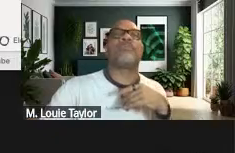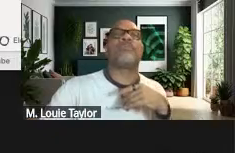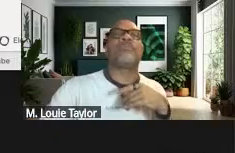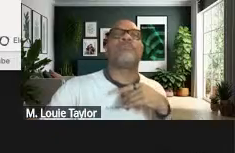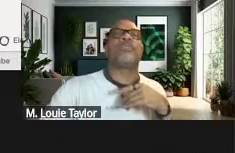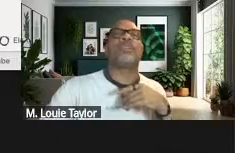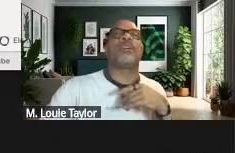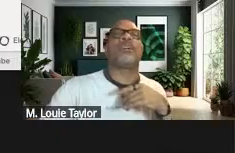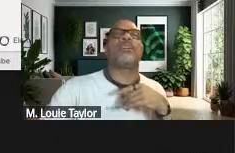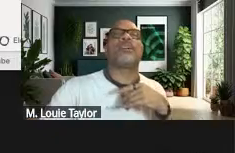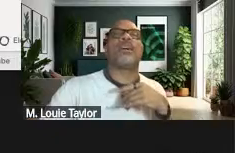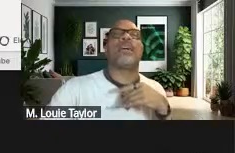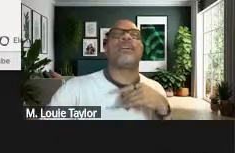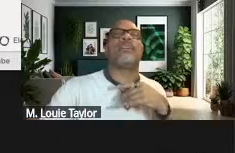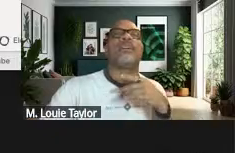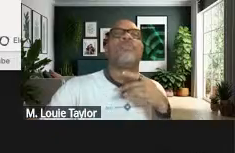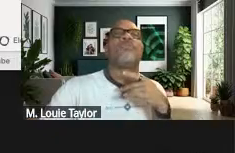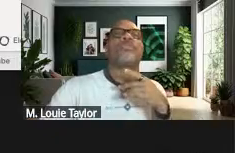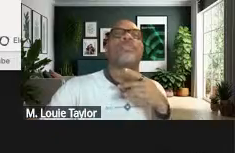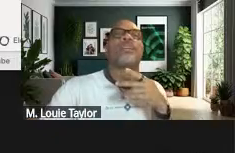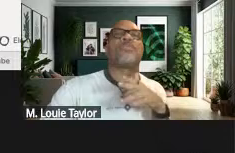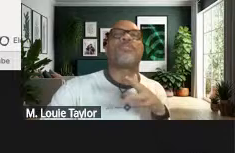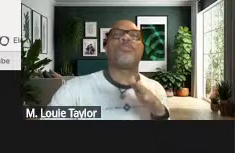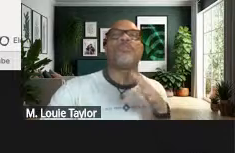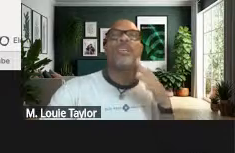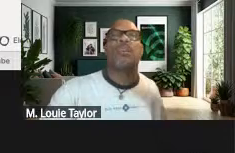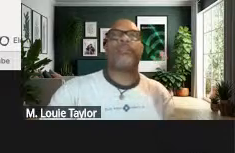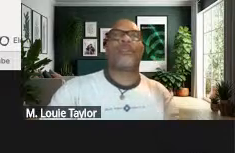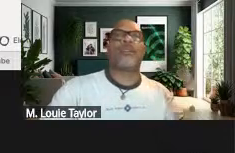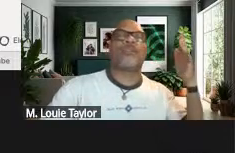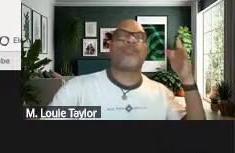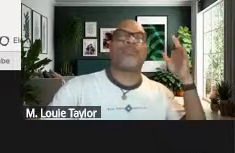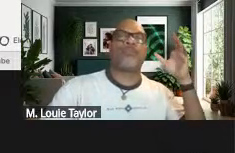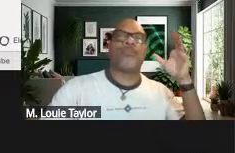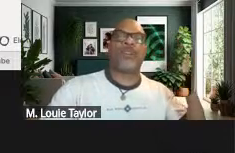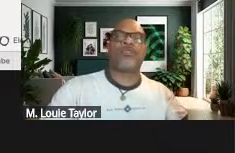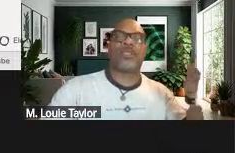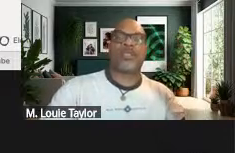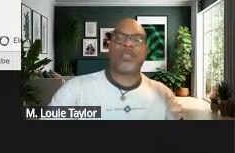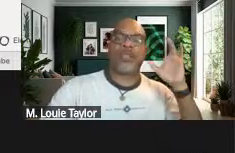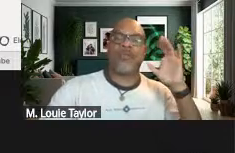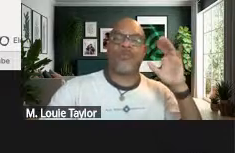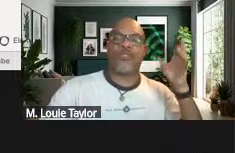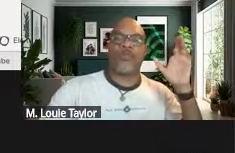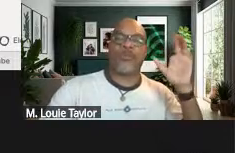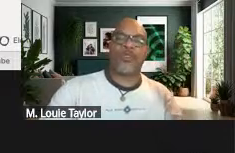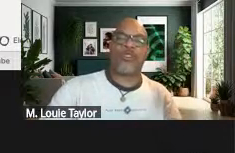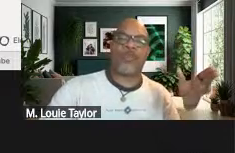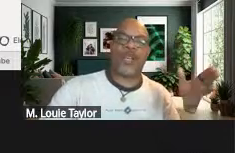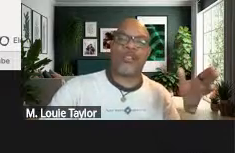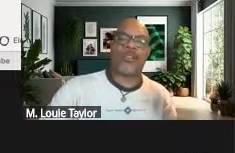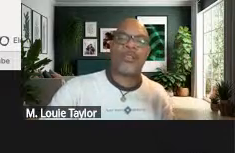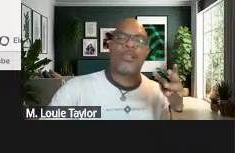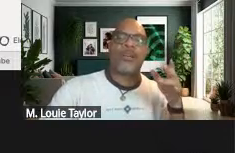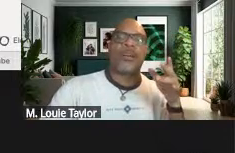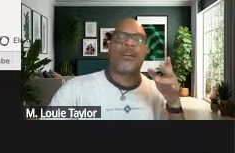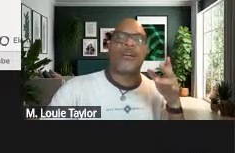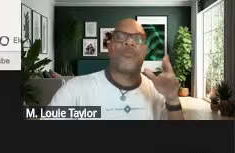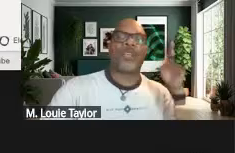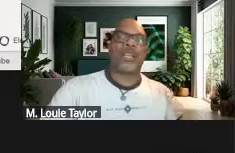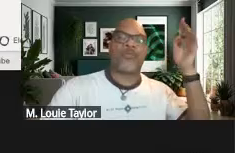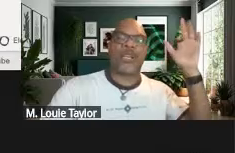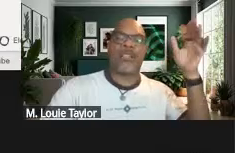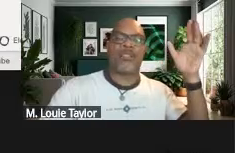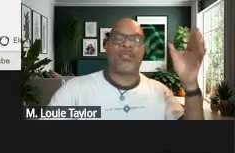them. And it will take them to the Wellness 360 Warrior Movement Partner page